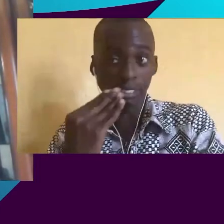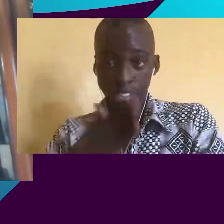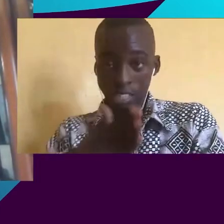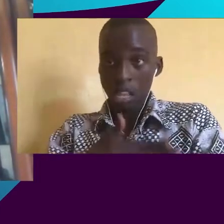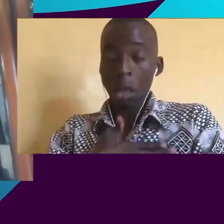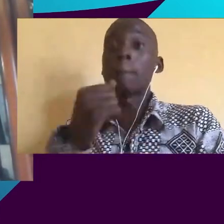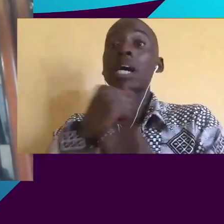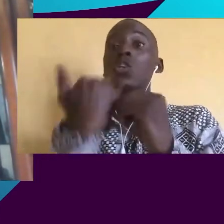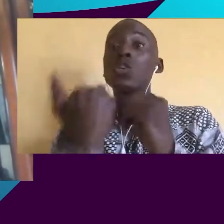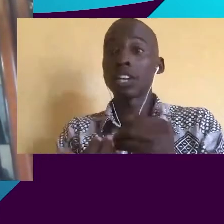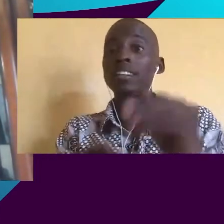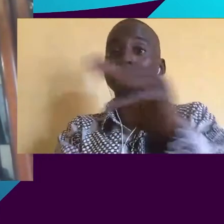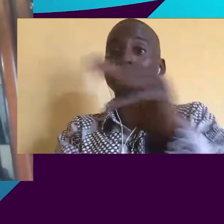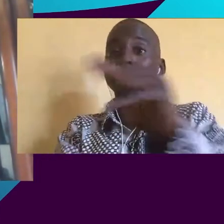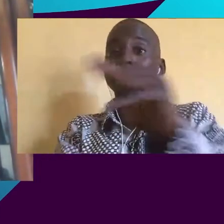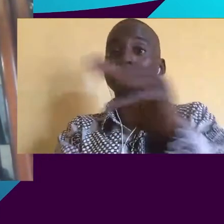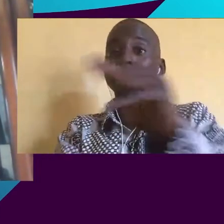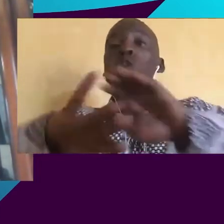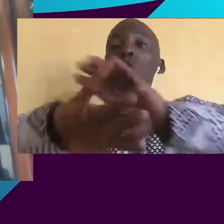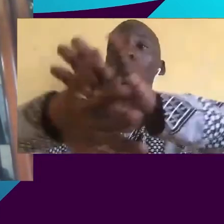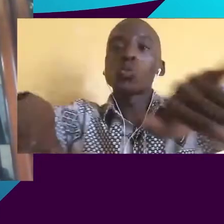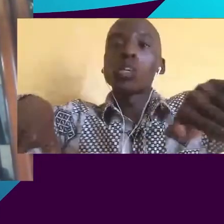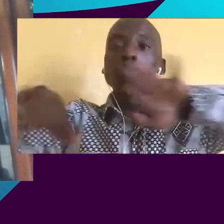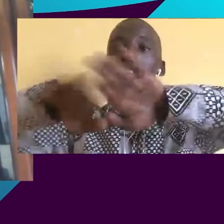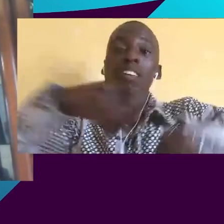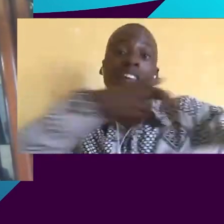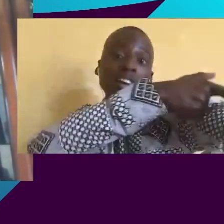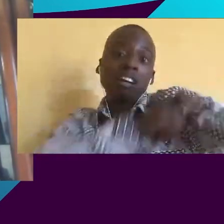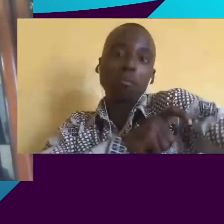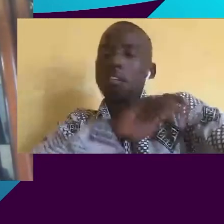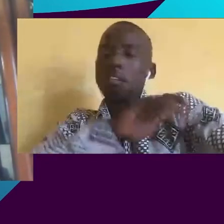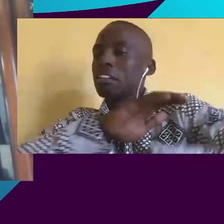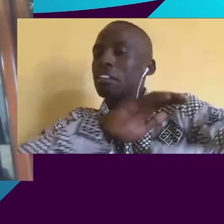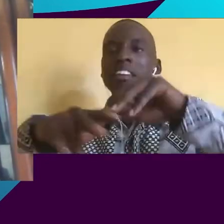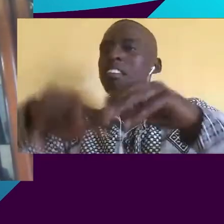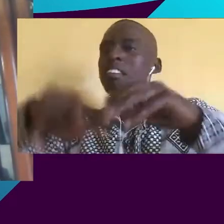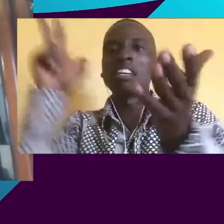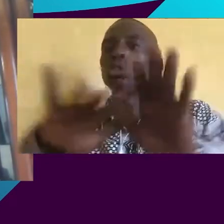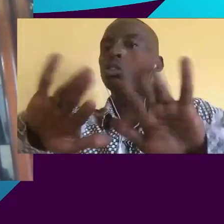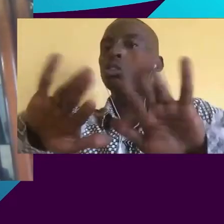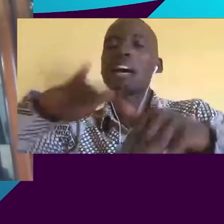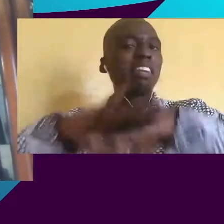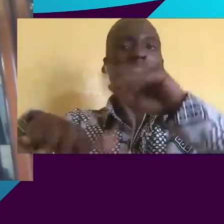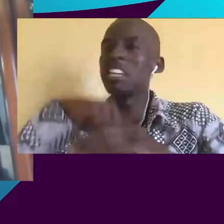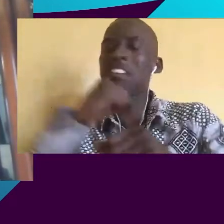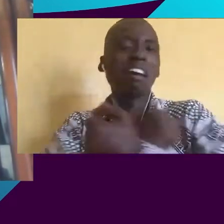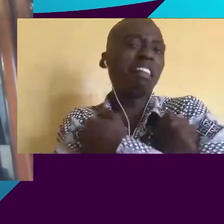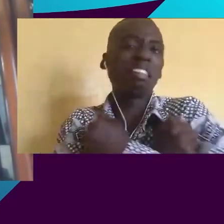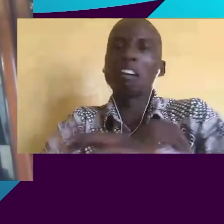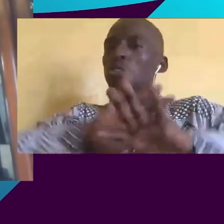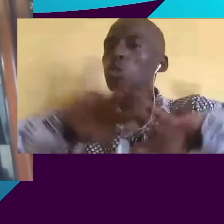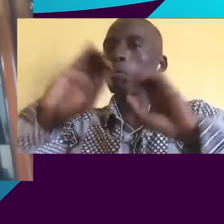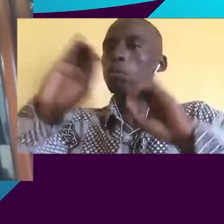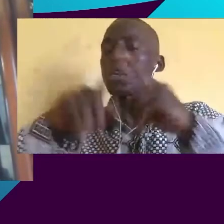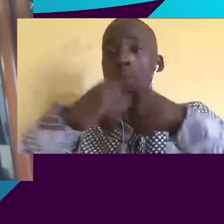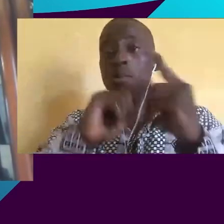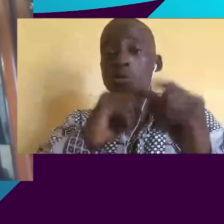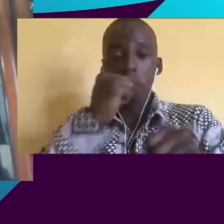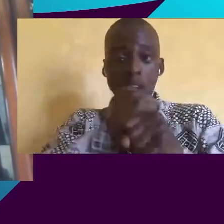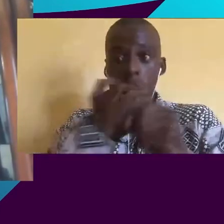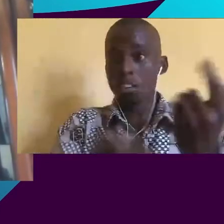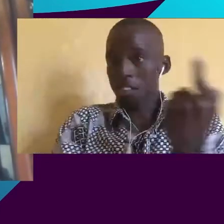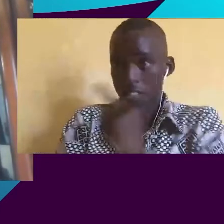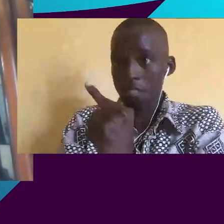national swimming captain. I didn't do swimming. I don't like swimming. But when she came in, and this is what she